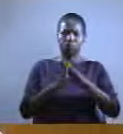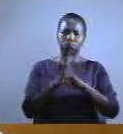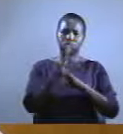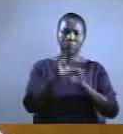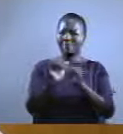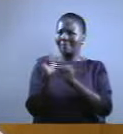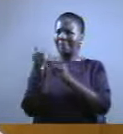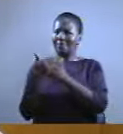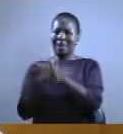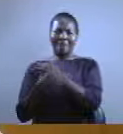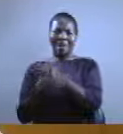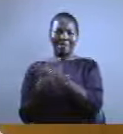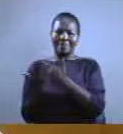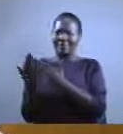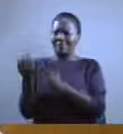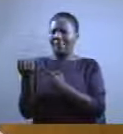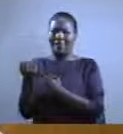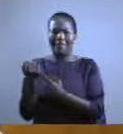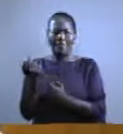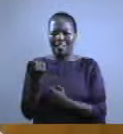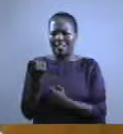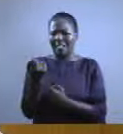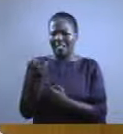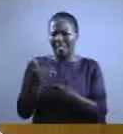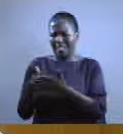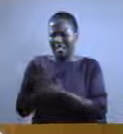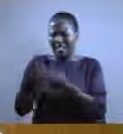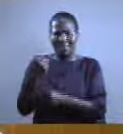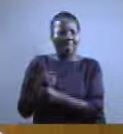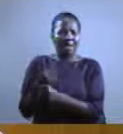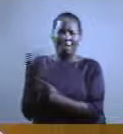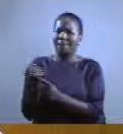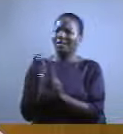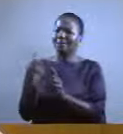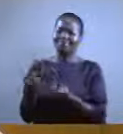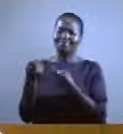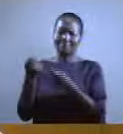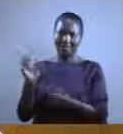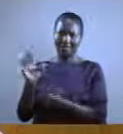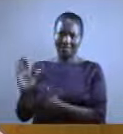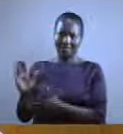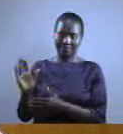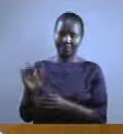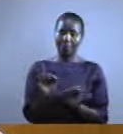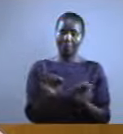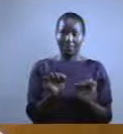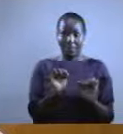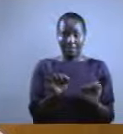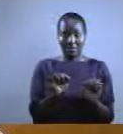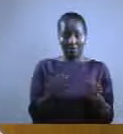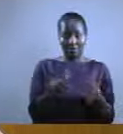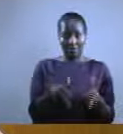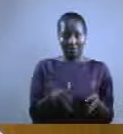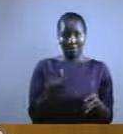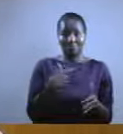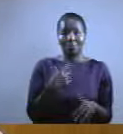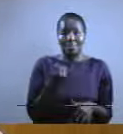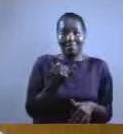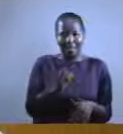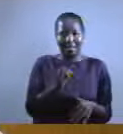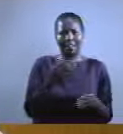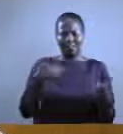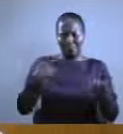countries have been able to achieve in less than 20 years of democracy. Certainly, we still